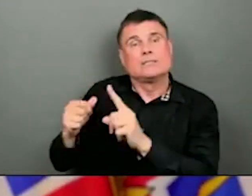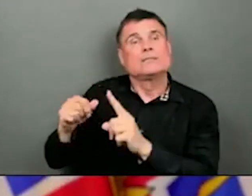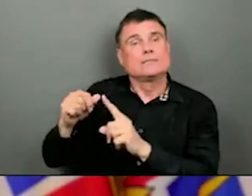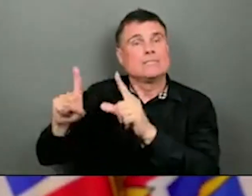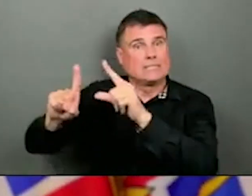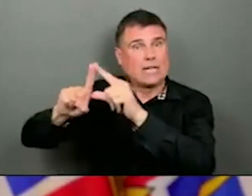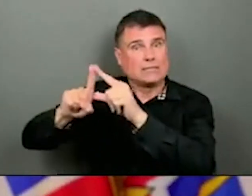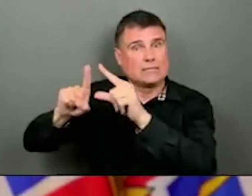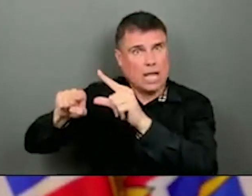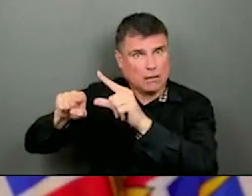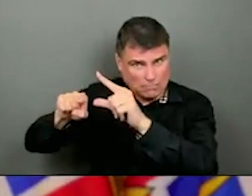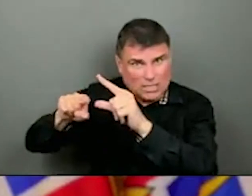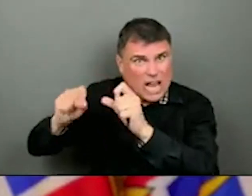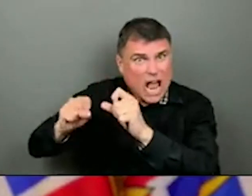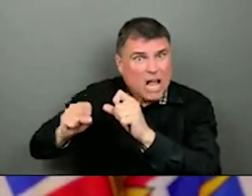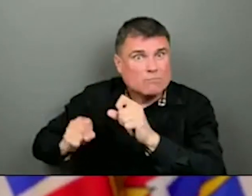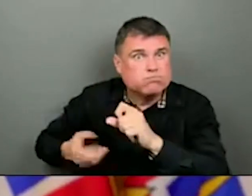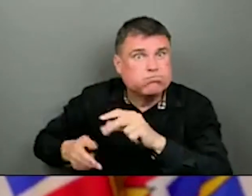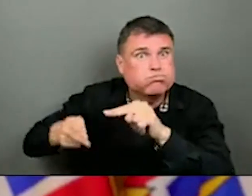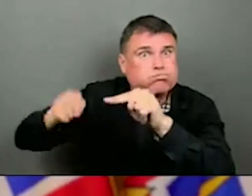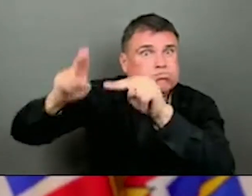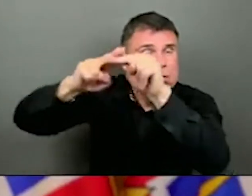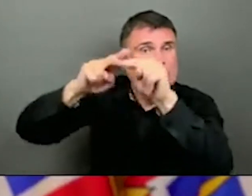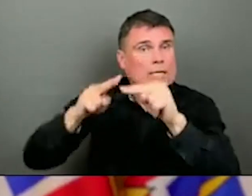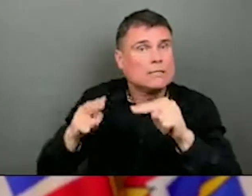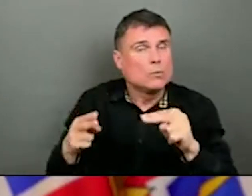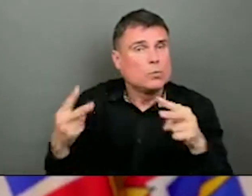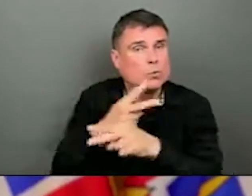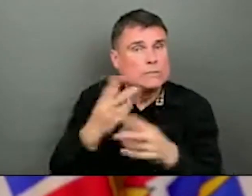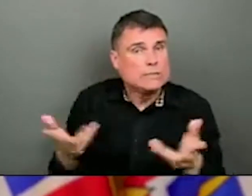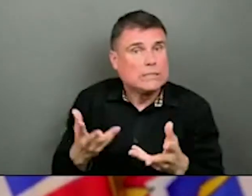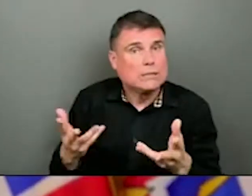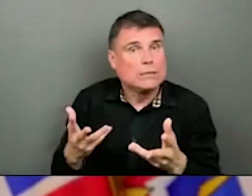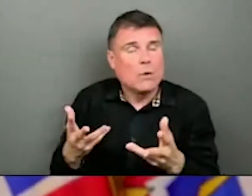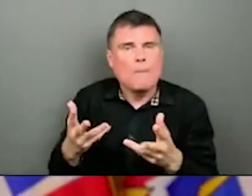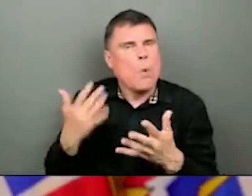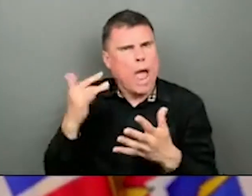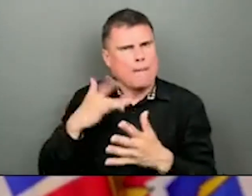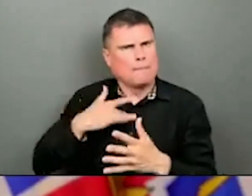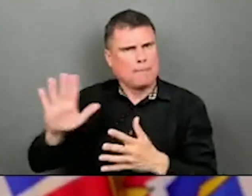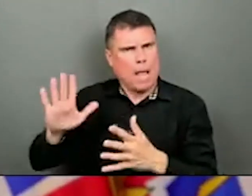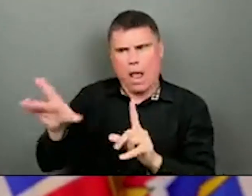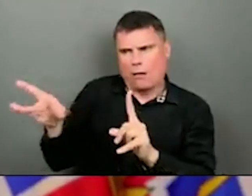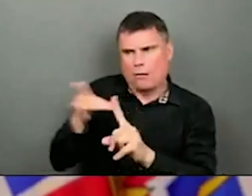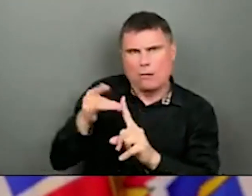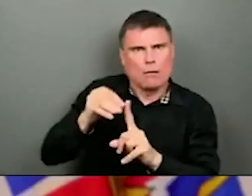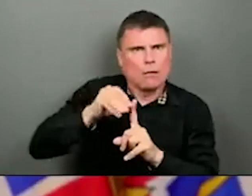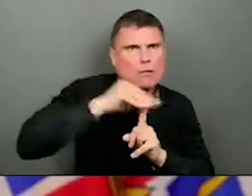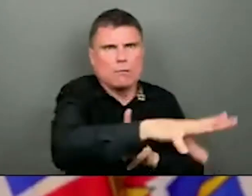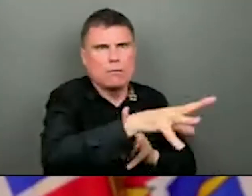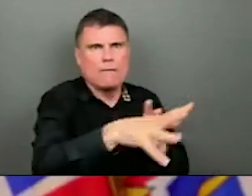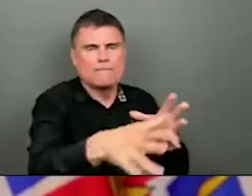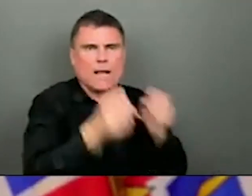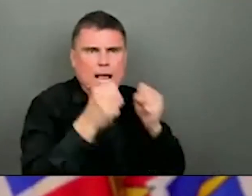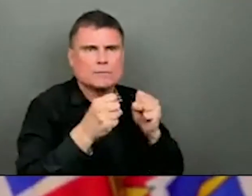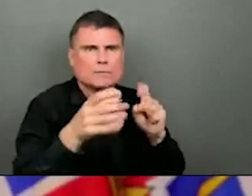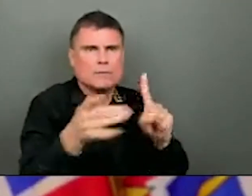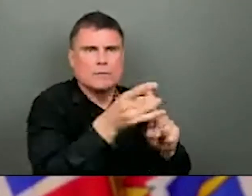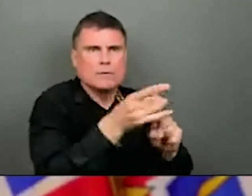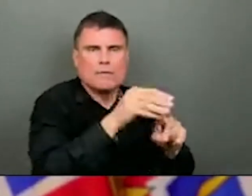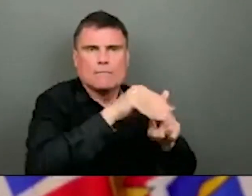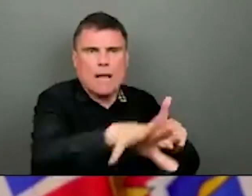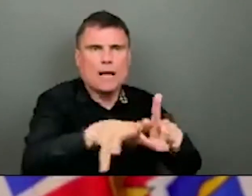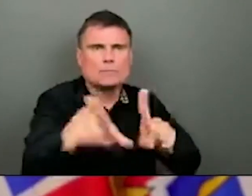how transmissible we believe this Delta variant is? Yeah, so we've been watching that really closely, and we